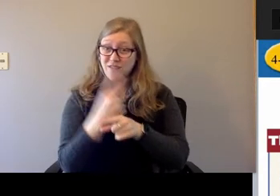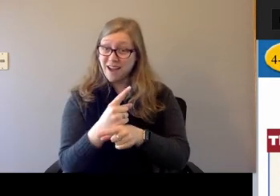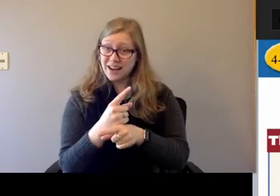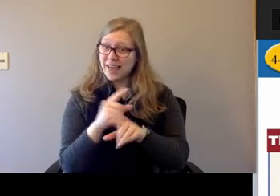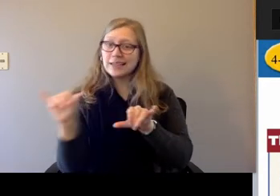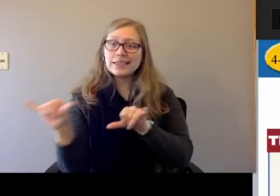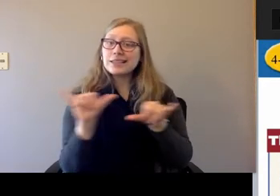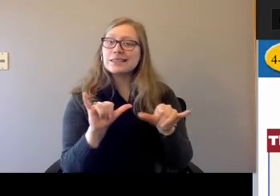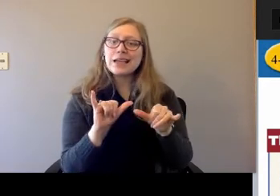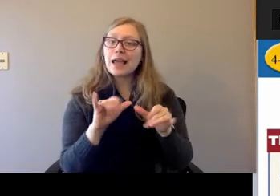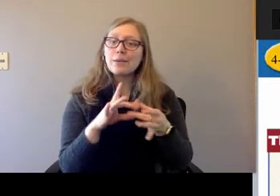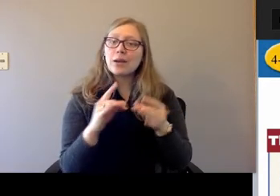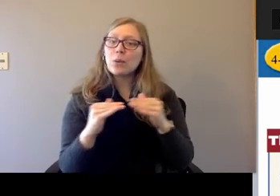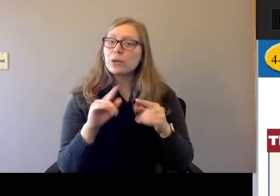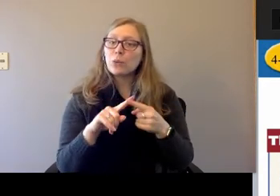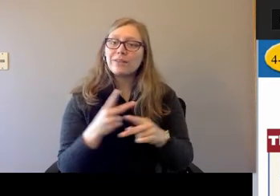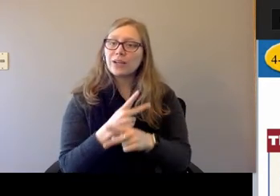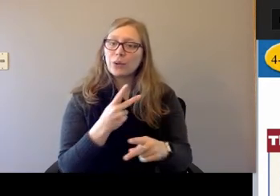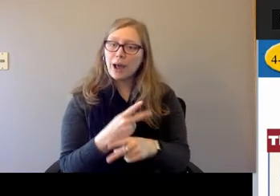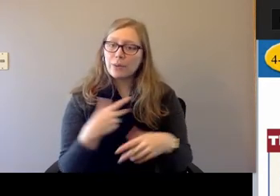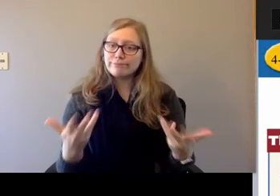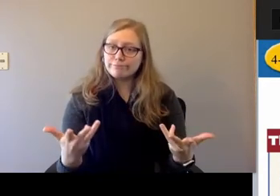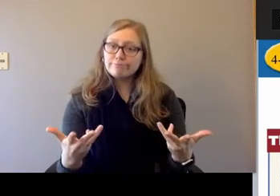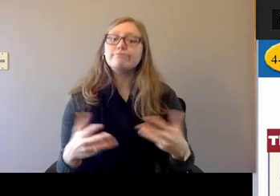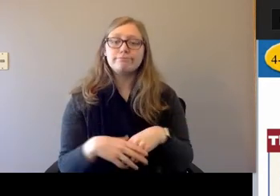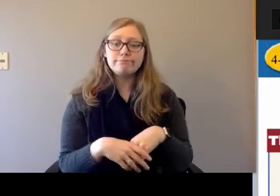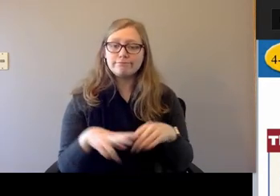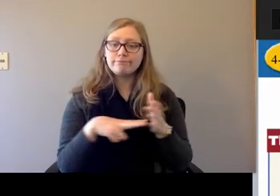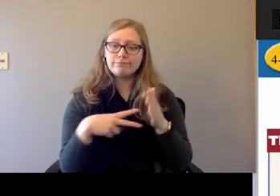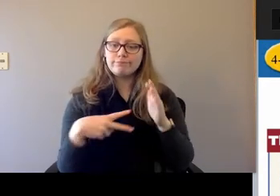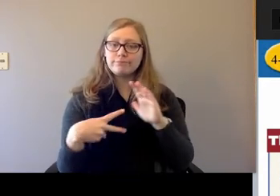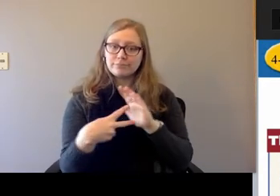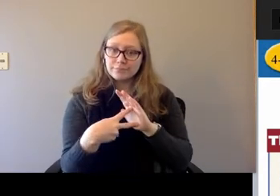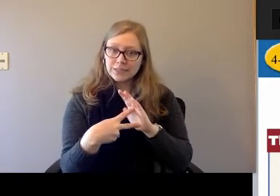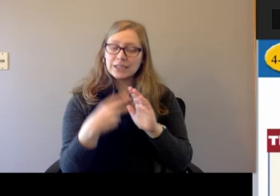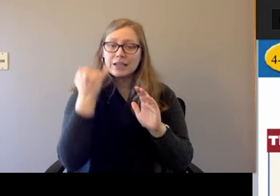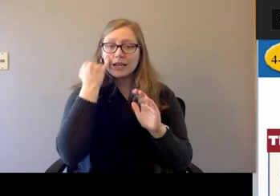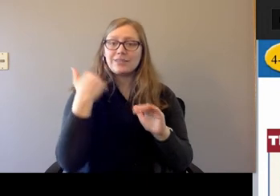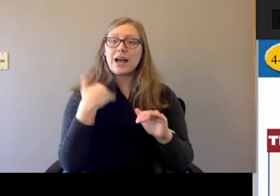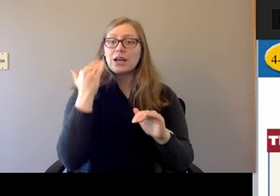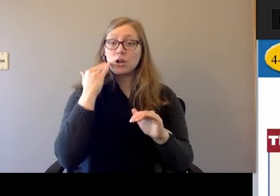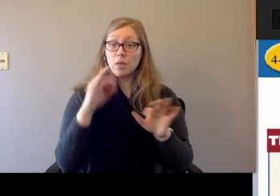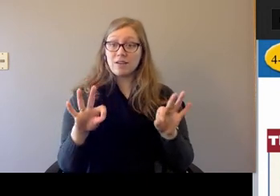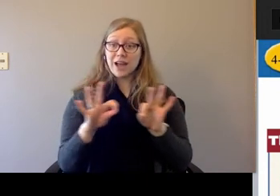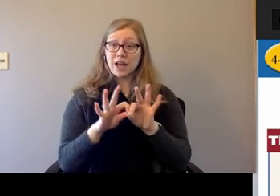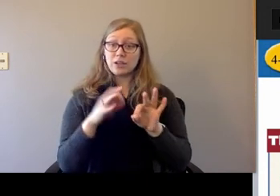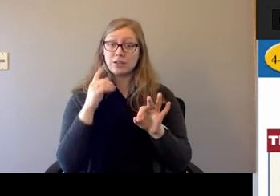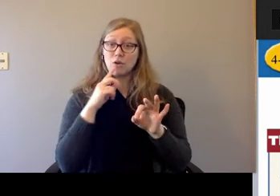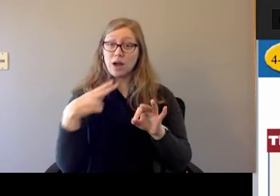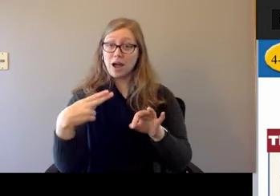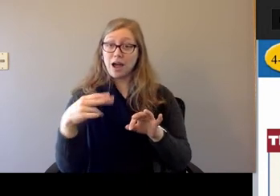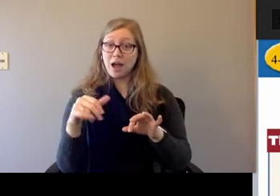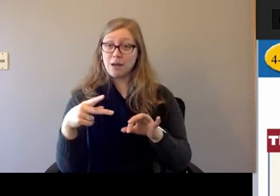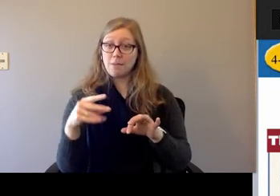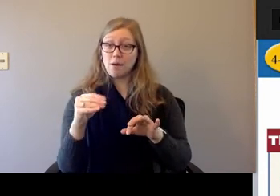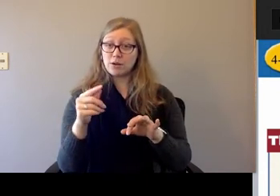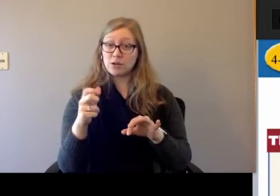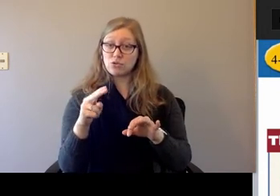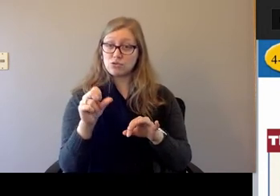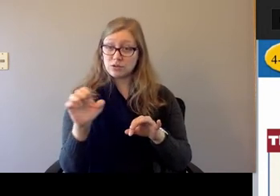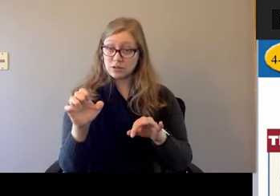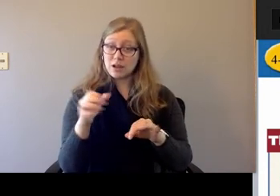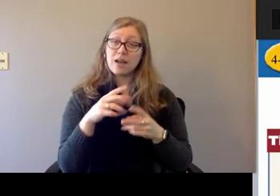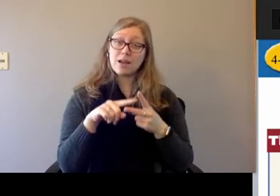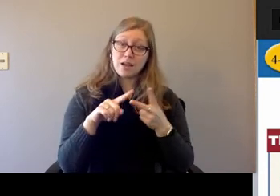the condition of hypotenuse leg, if I know the values for a hypotenuse and a leg in one triangle are congruent to